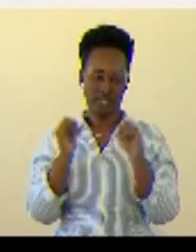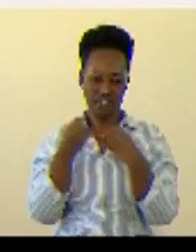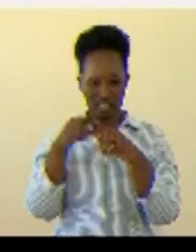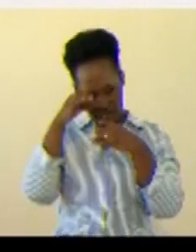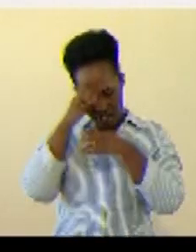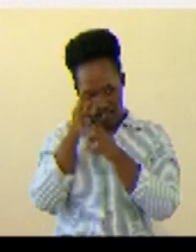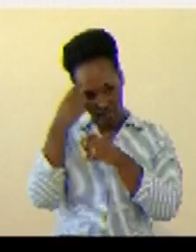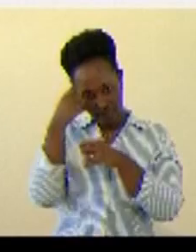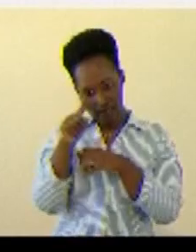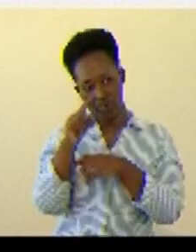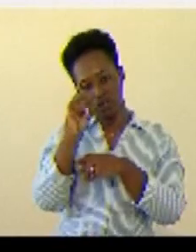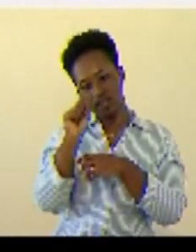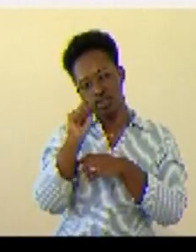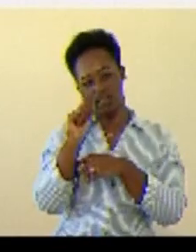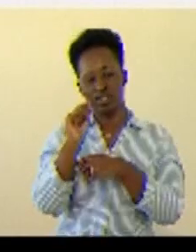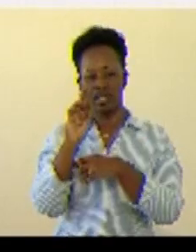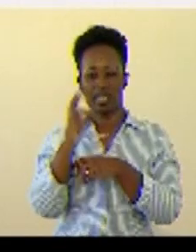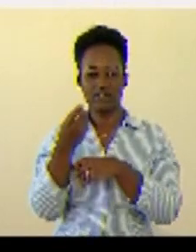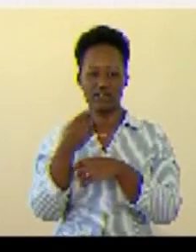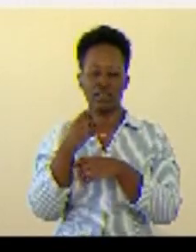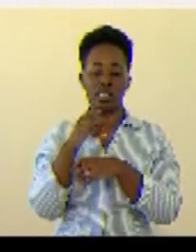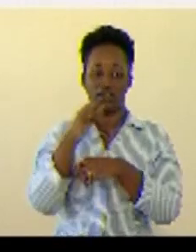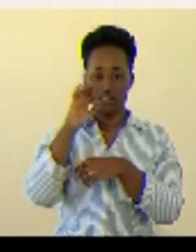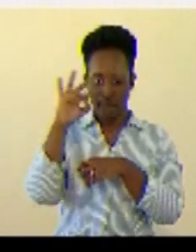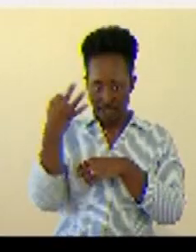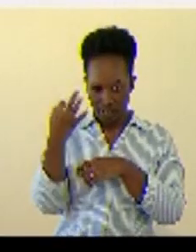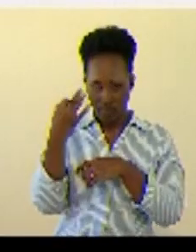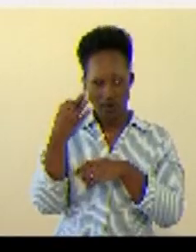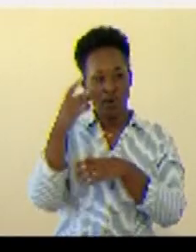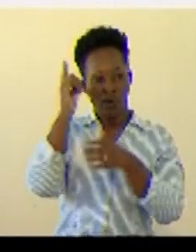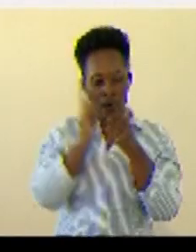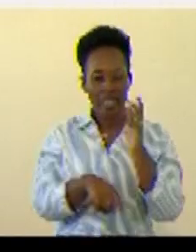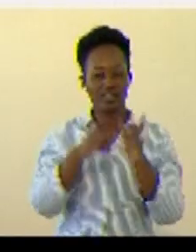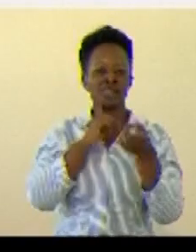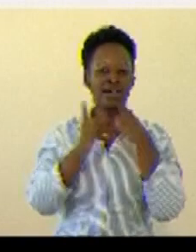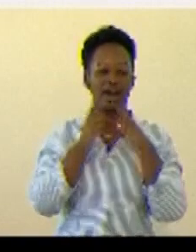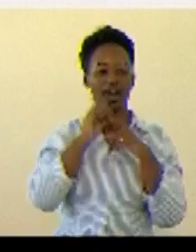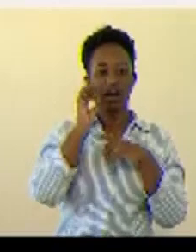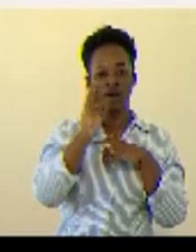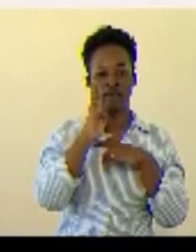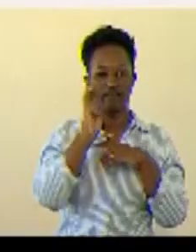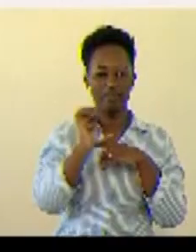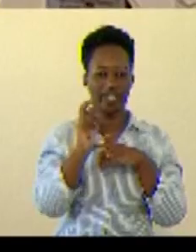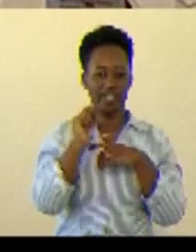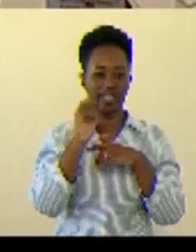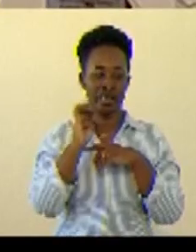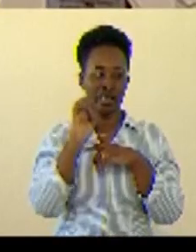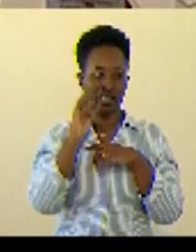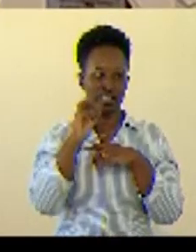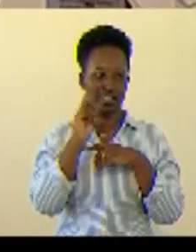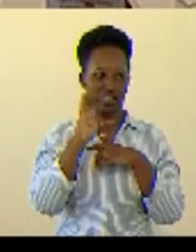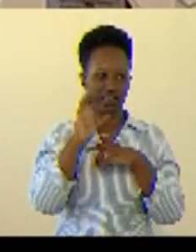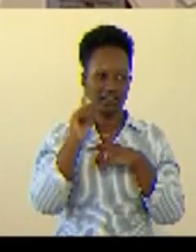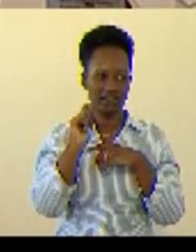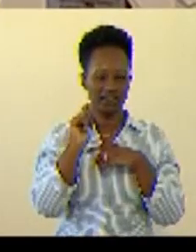Number 3, what is the color of the Bendick solution? Students, I think that is, you also